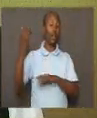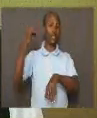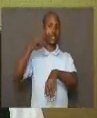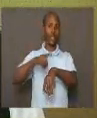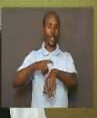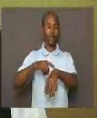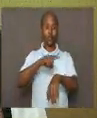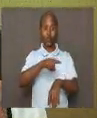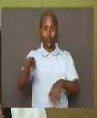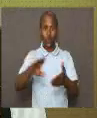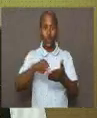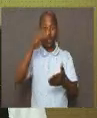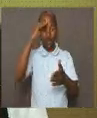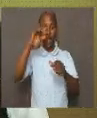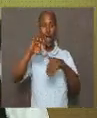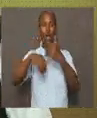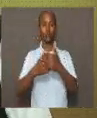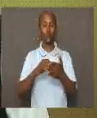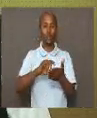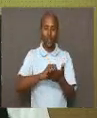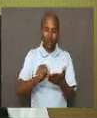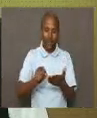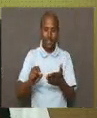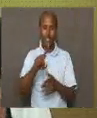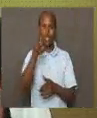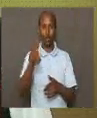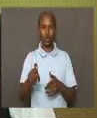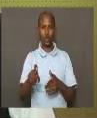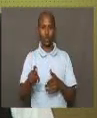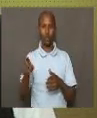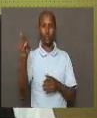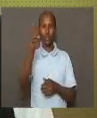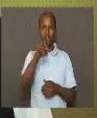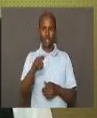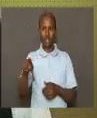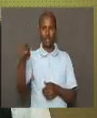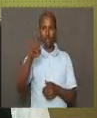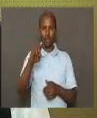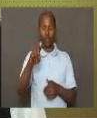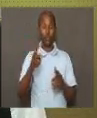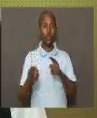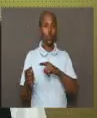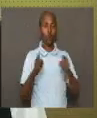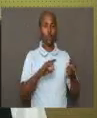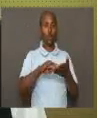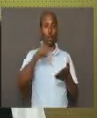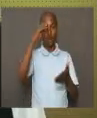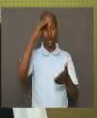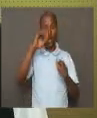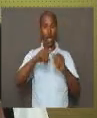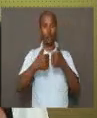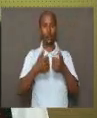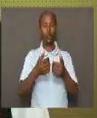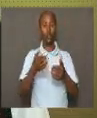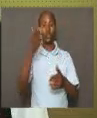time, you learned how to write the equation of a circle. You also learned how